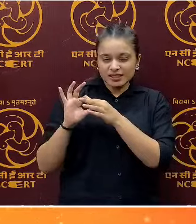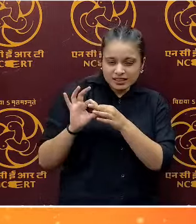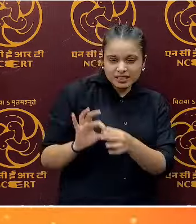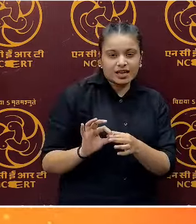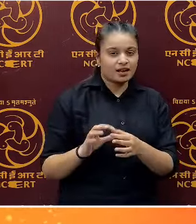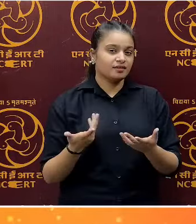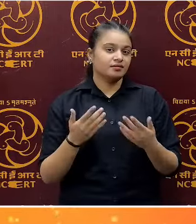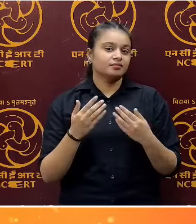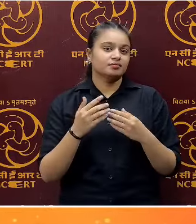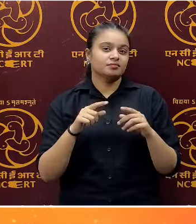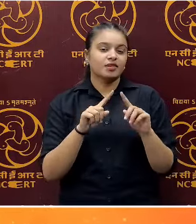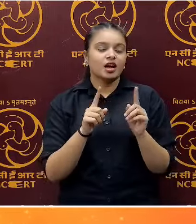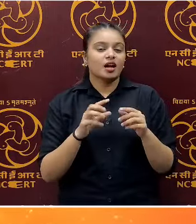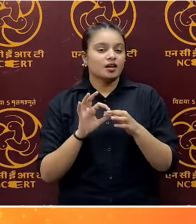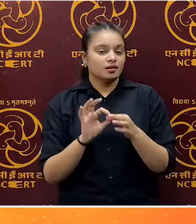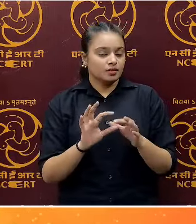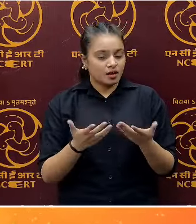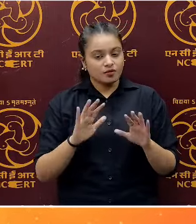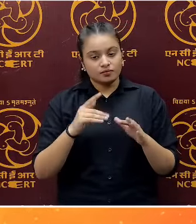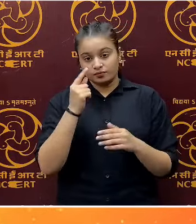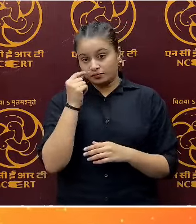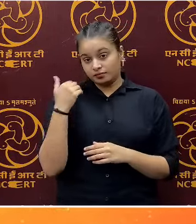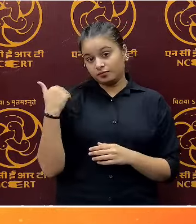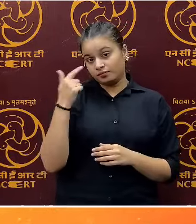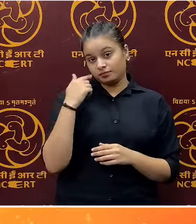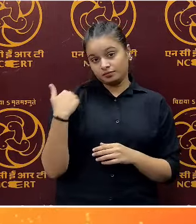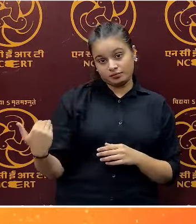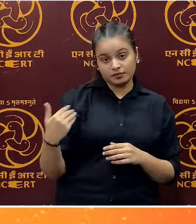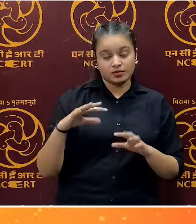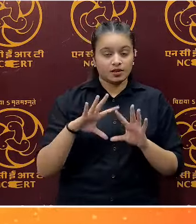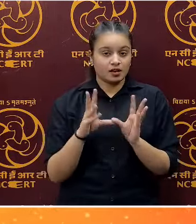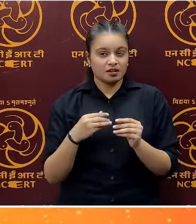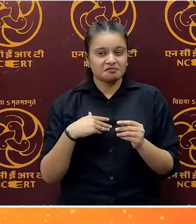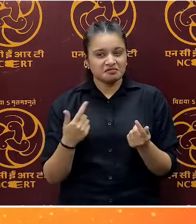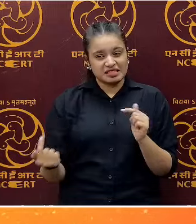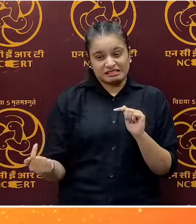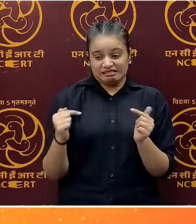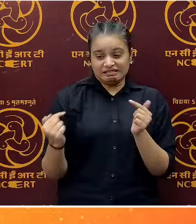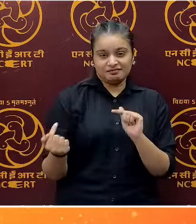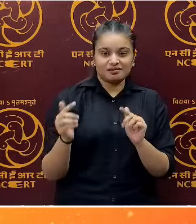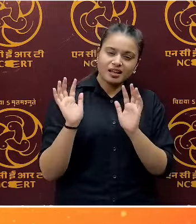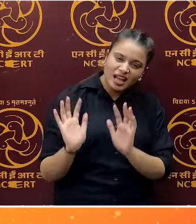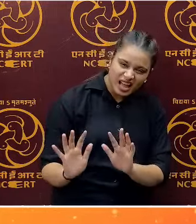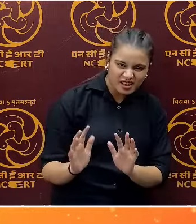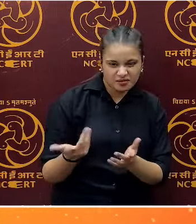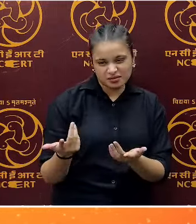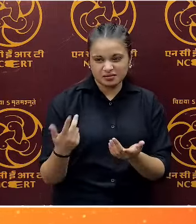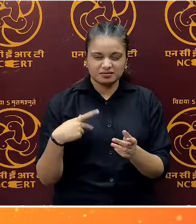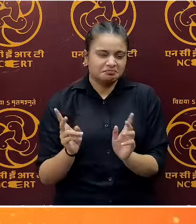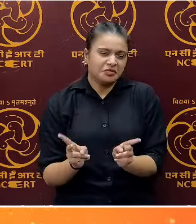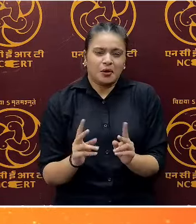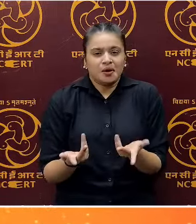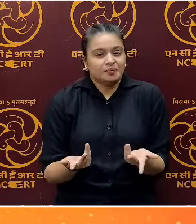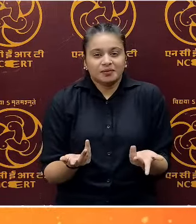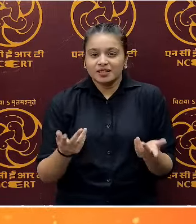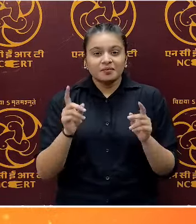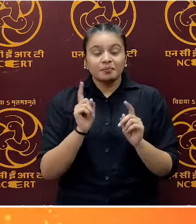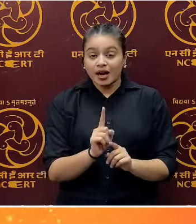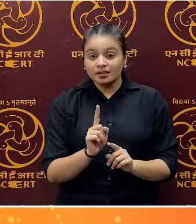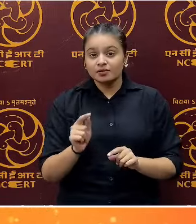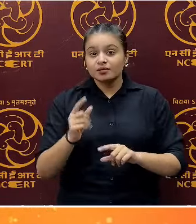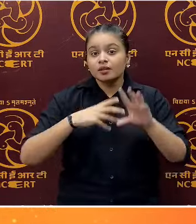heart, right? Then we have our siblings. From our siblings, we sometimes do fight with our siblings. Yeah, sibling fight right? is very common. It's very common, but what